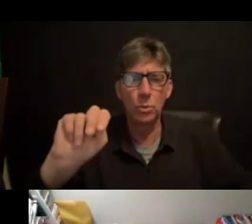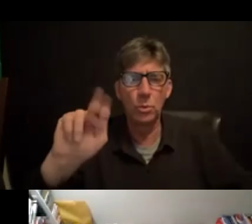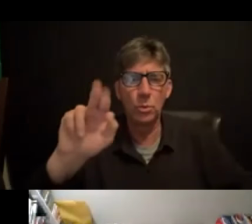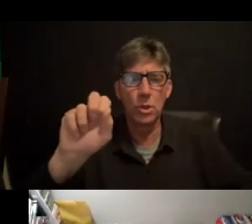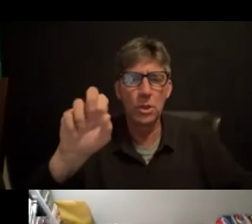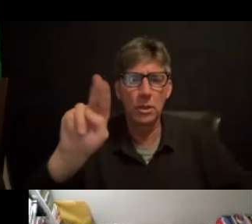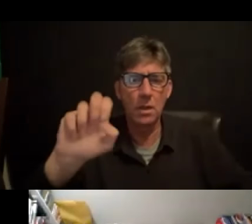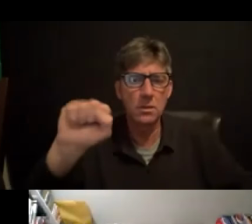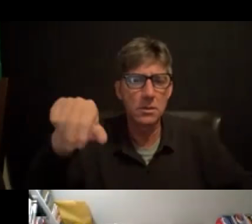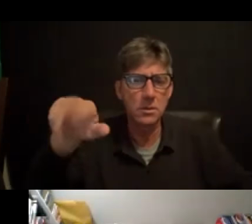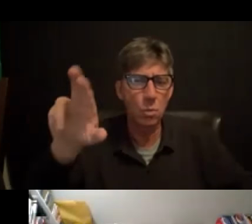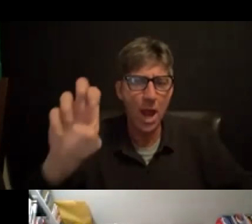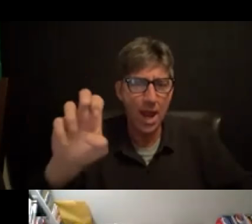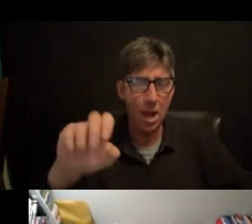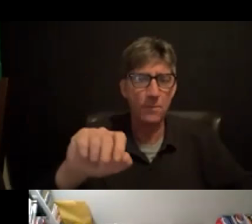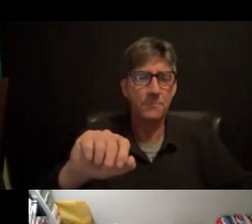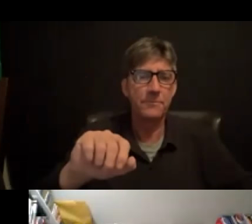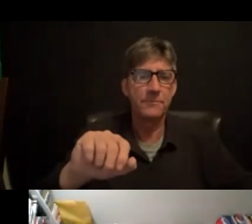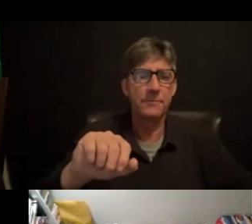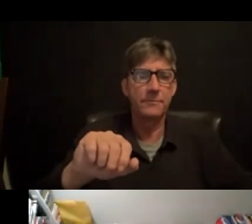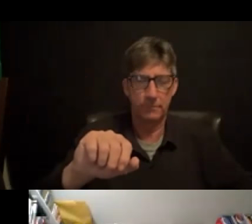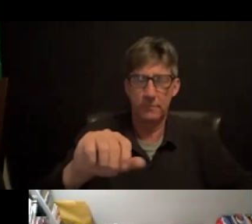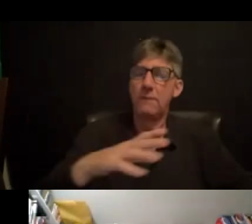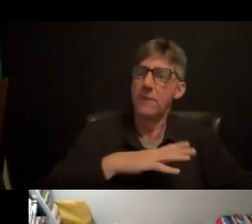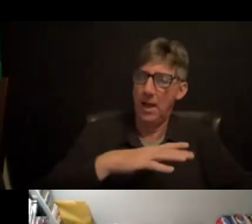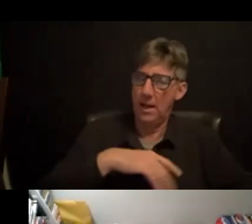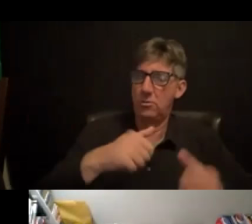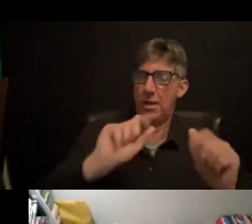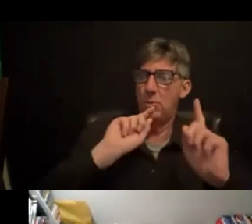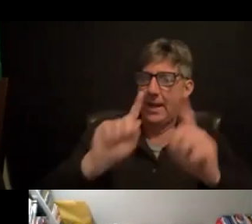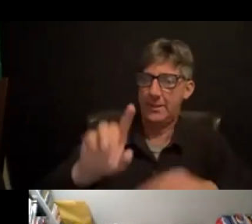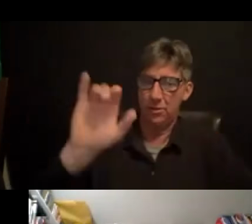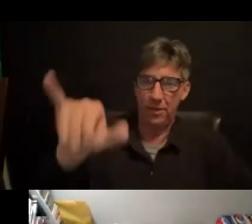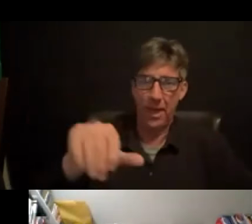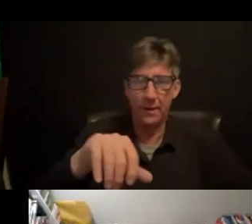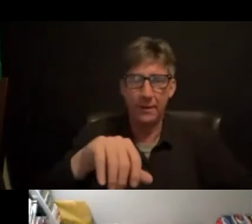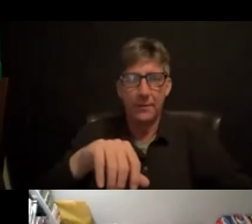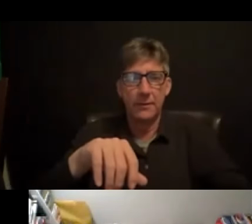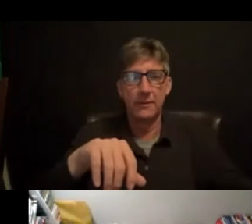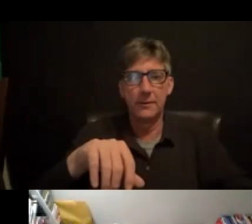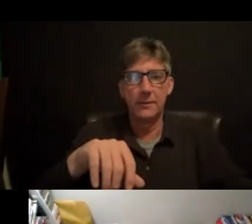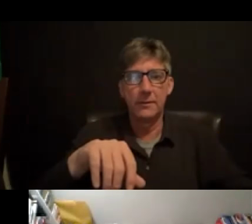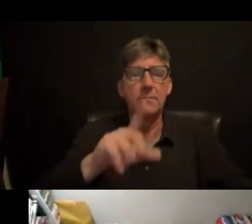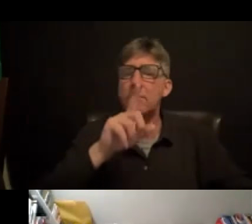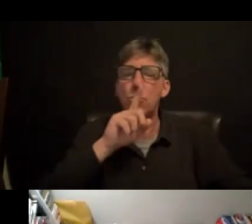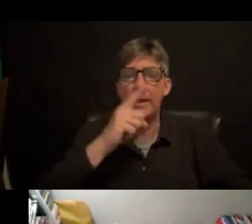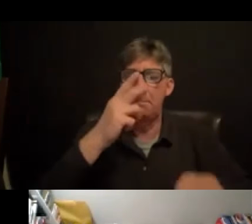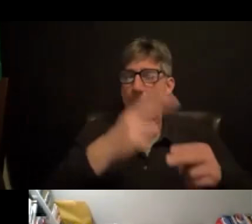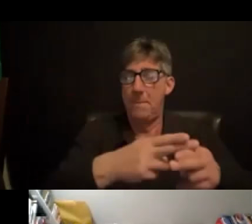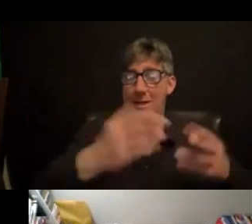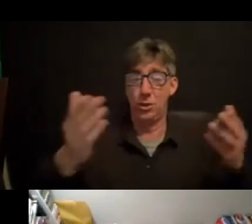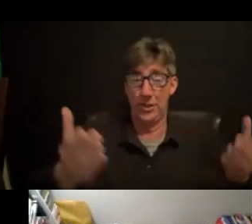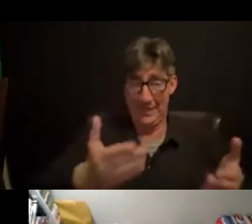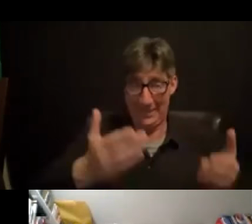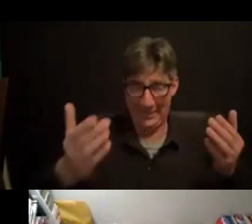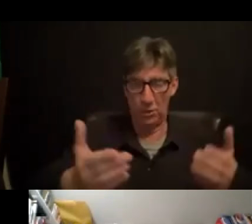So I can try to answer that, Mr. Espada. So, and we didn't talk about this explicitly here, but in case it's on the minds for other